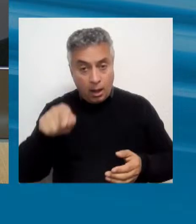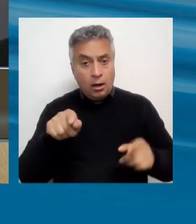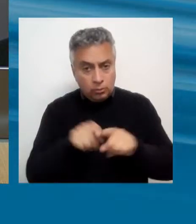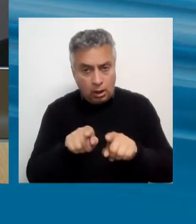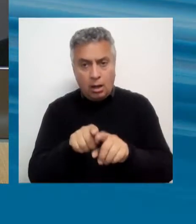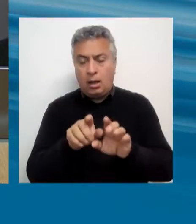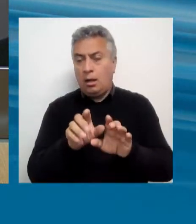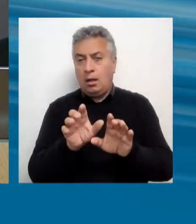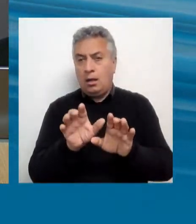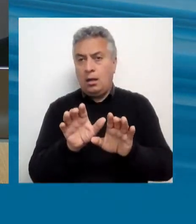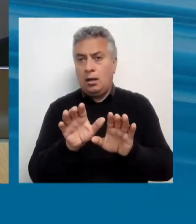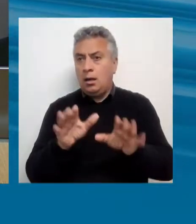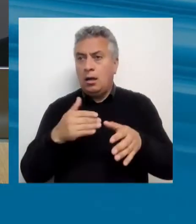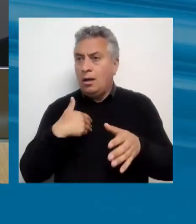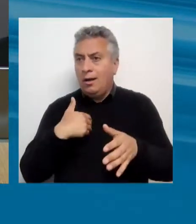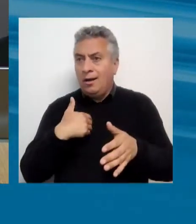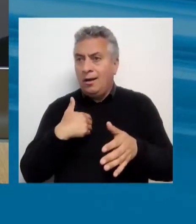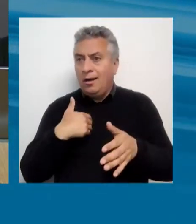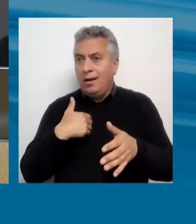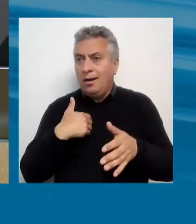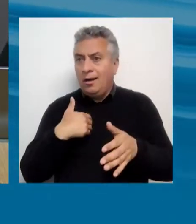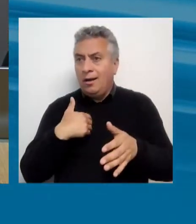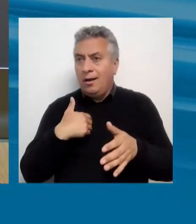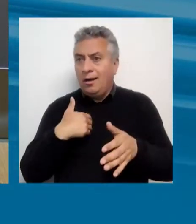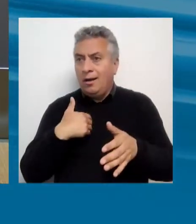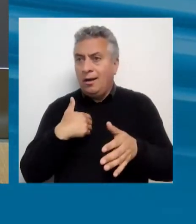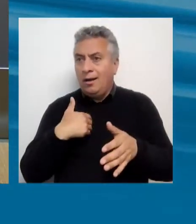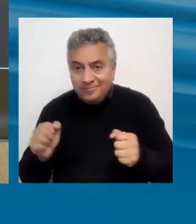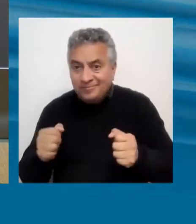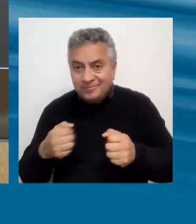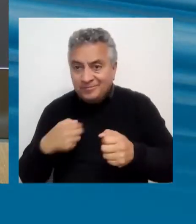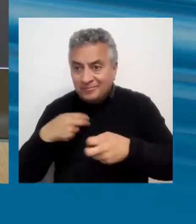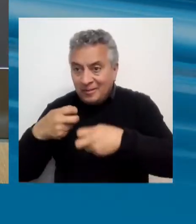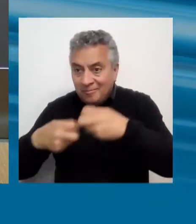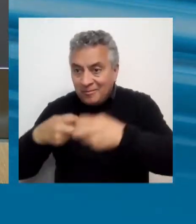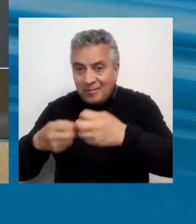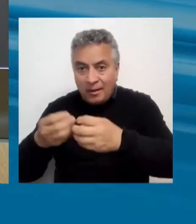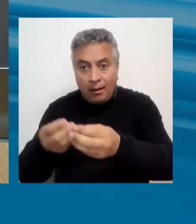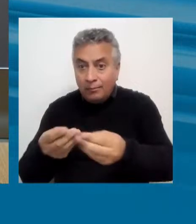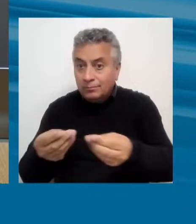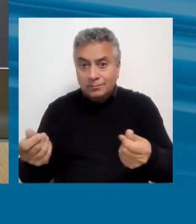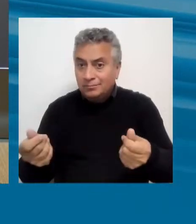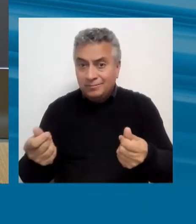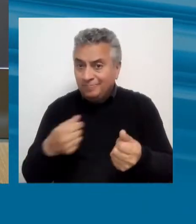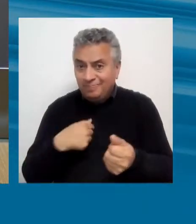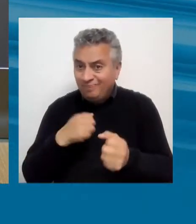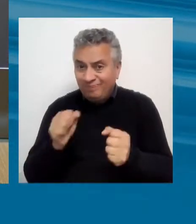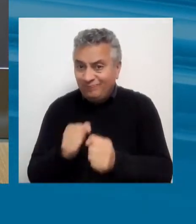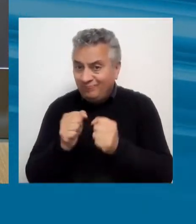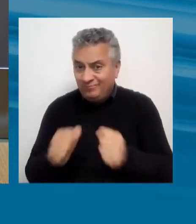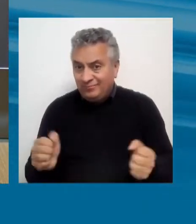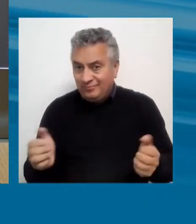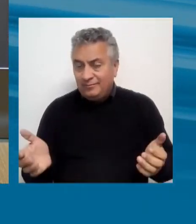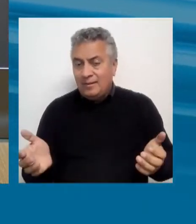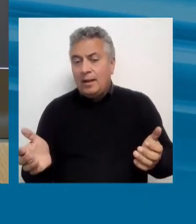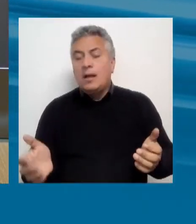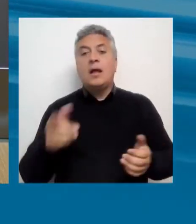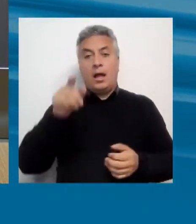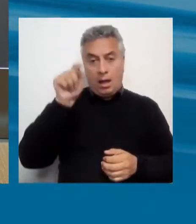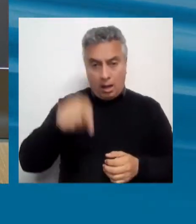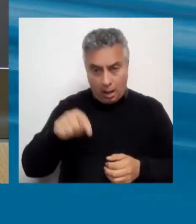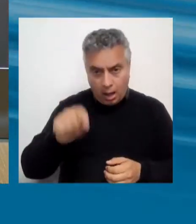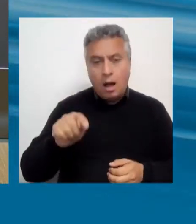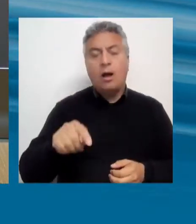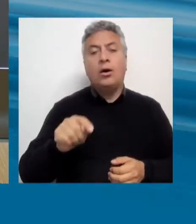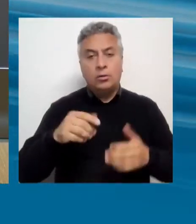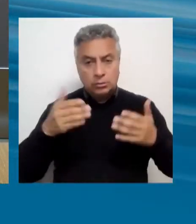head. But I do think that the research that was done and the work that was done here makes a significant contribution to the discourse. In